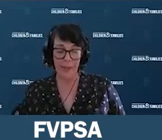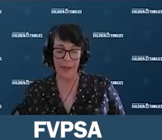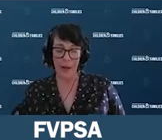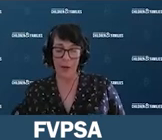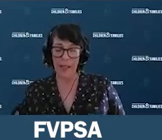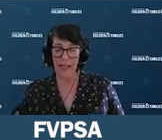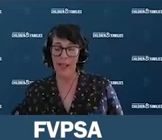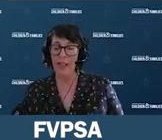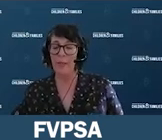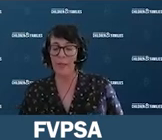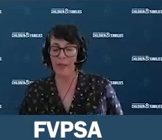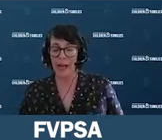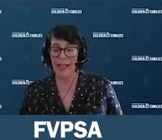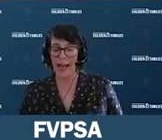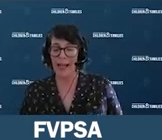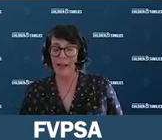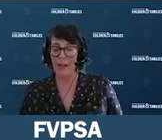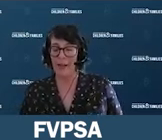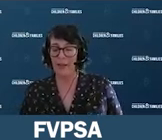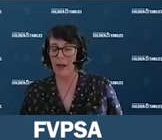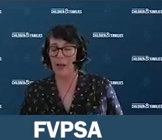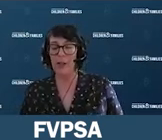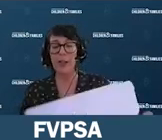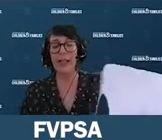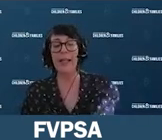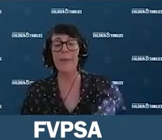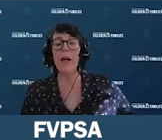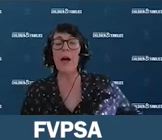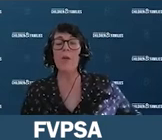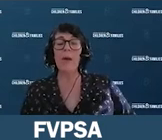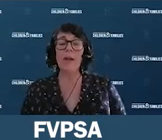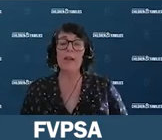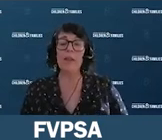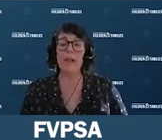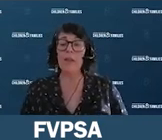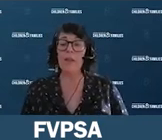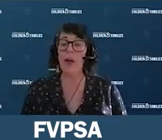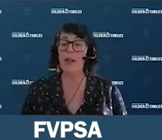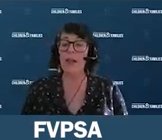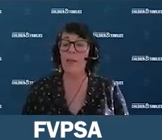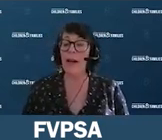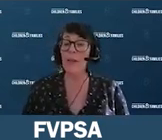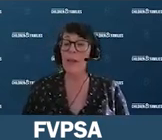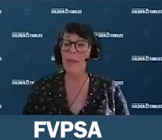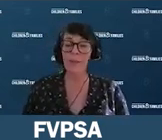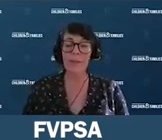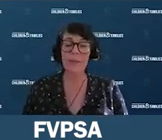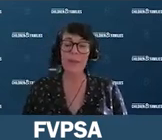service. Organizations that provide gas or gift cards should keep a record of the number of cards and